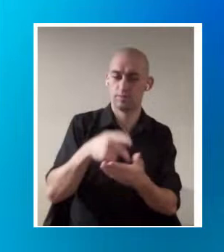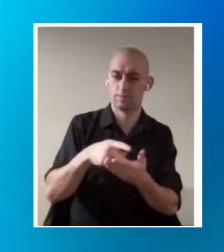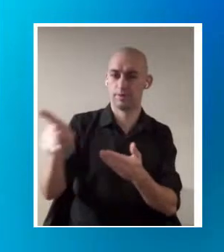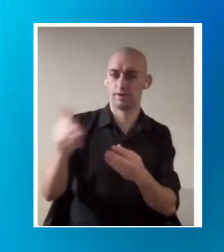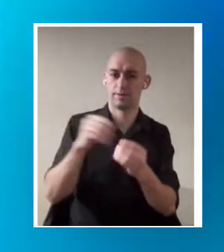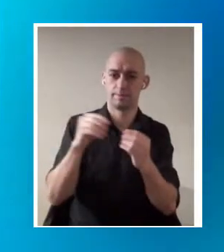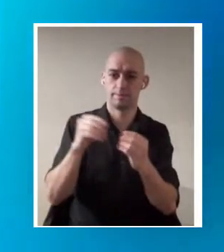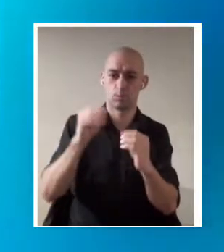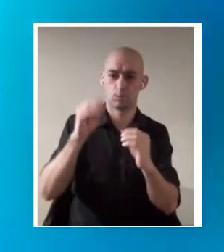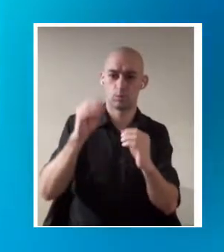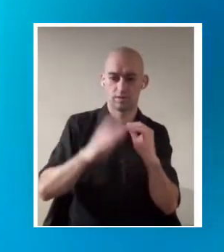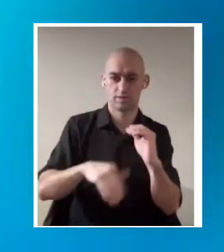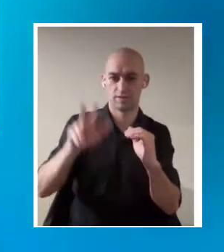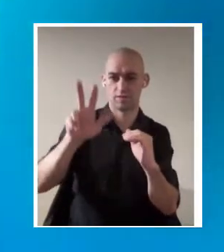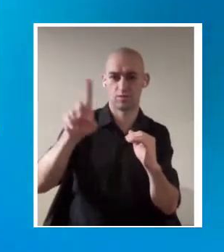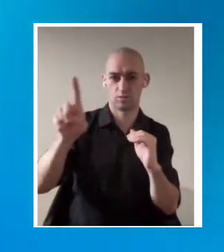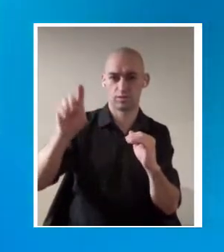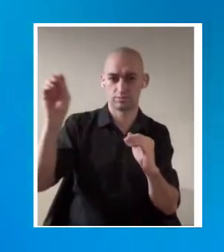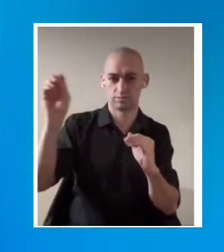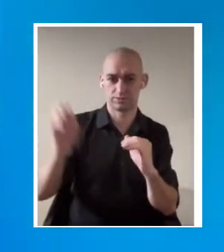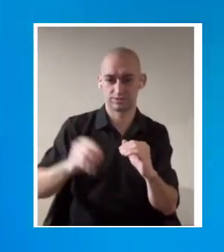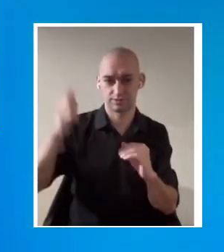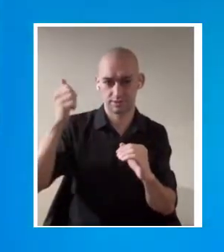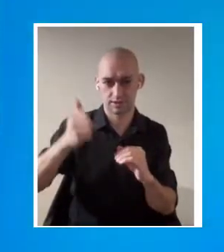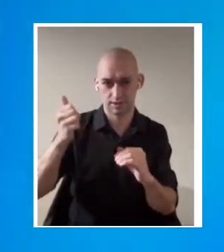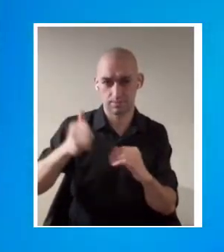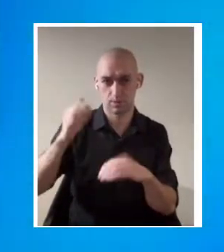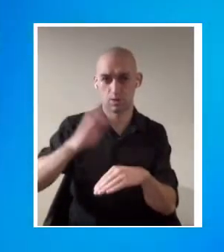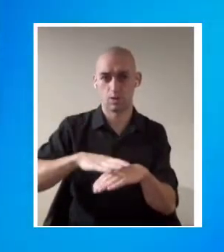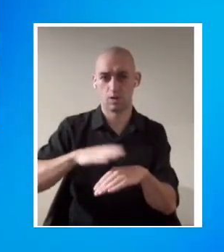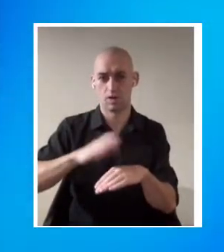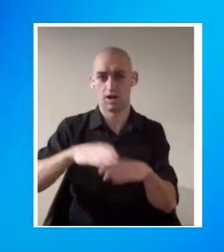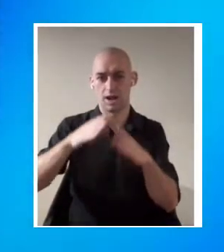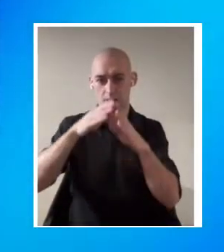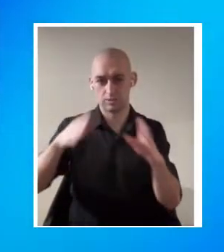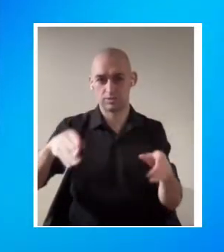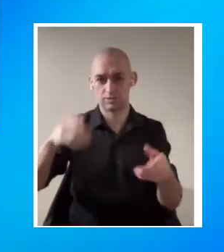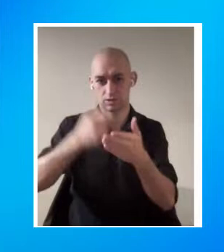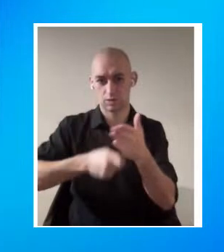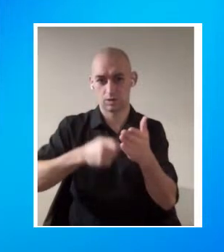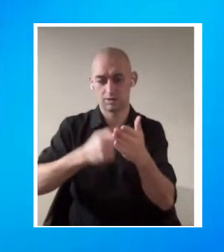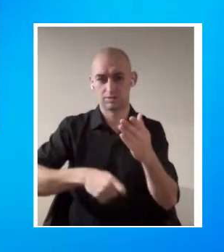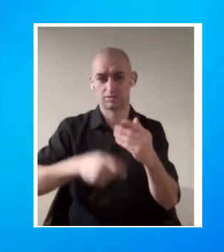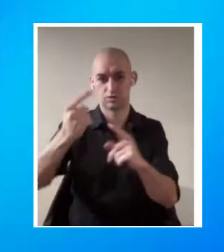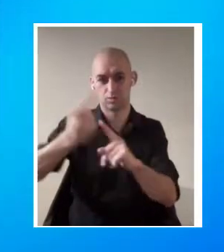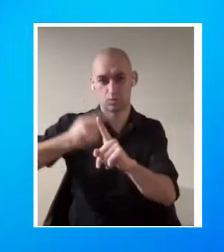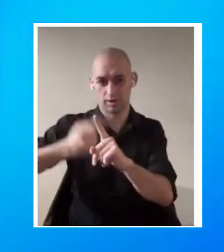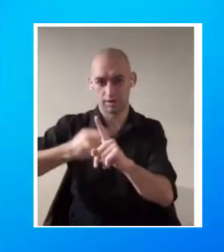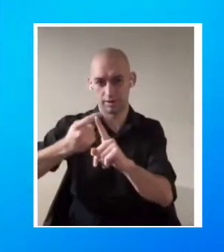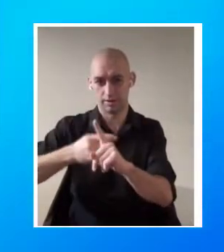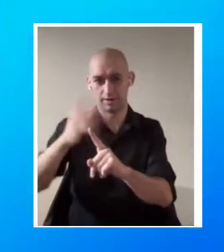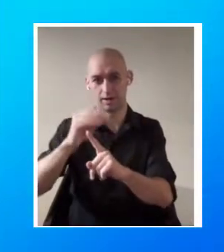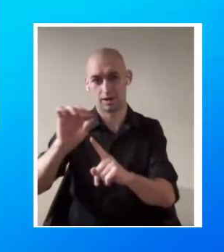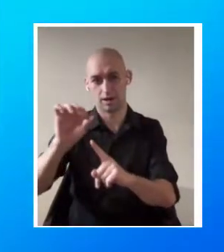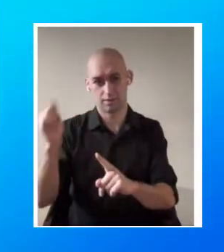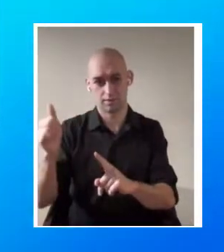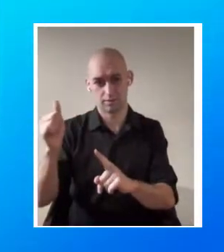than 30% of their income on housing costs, including rent or mortgage and